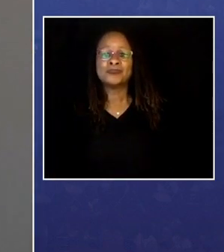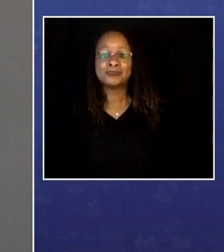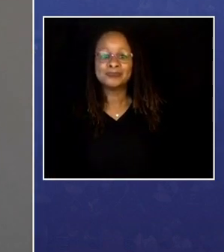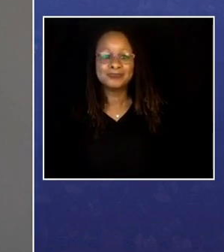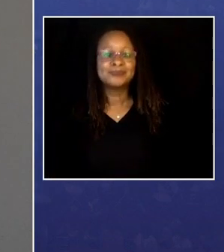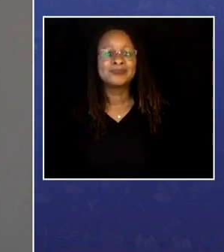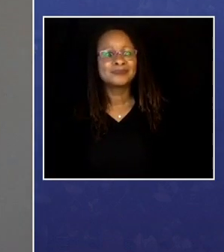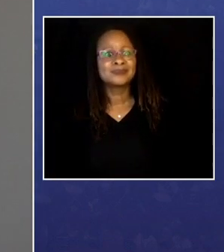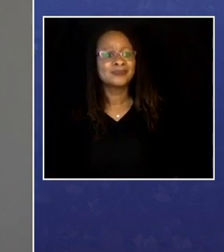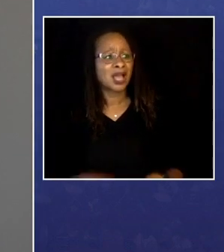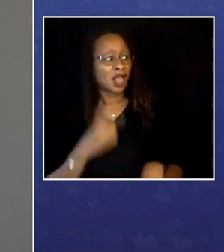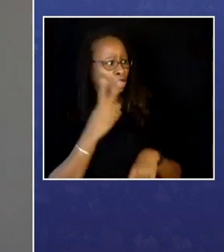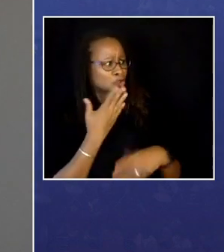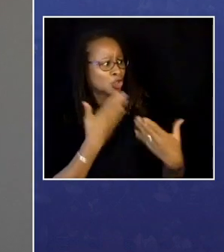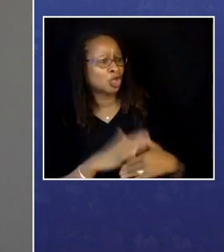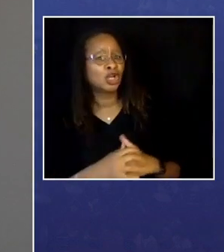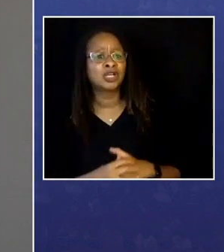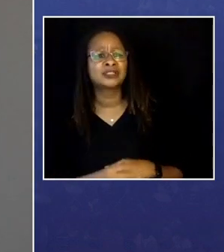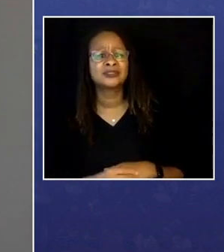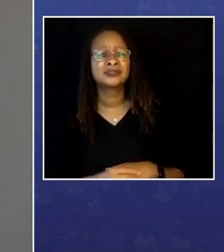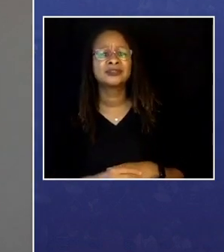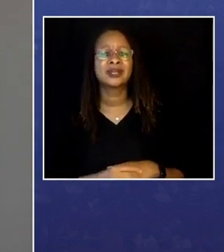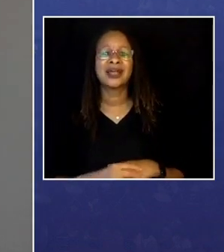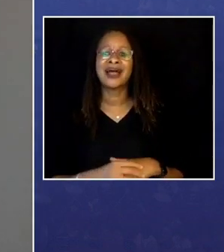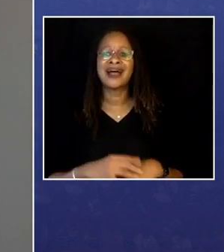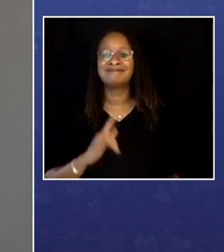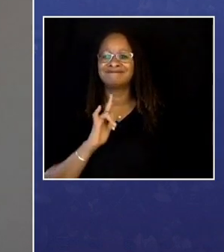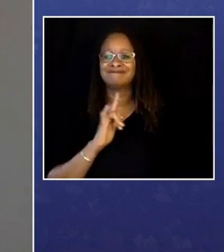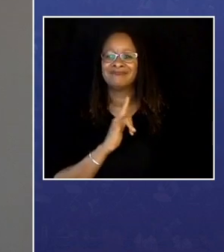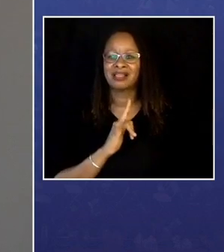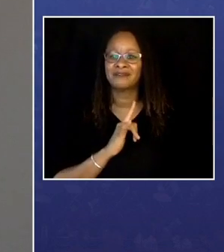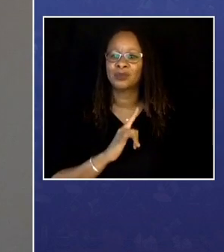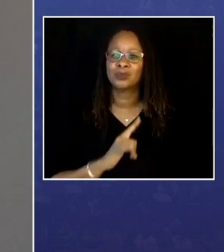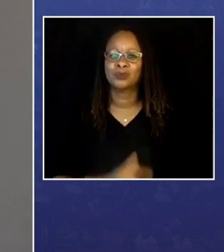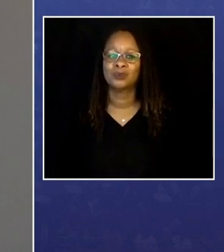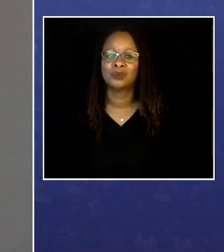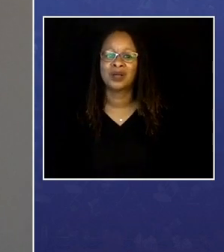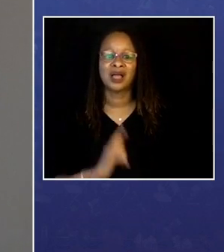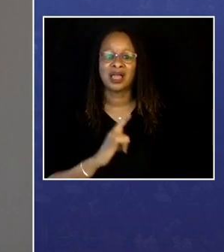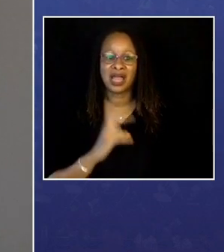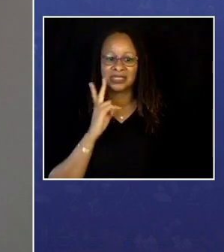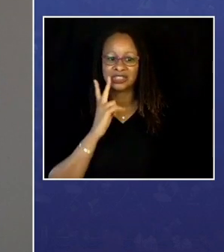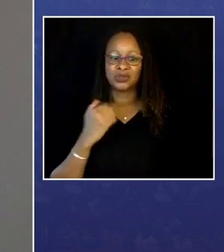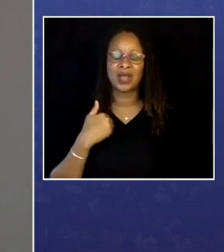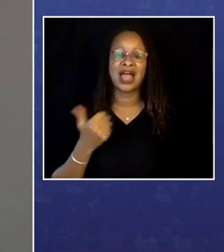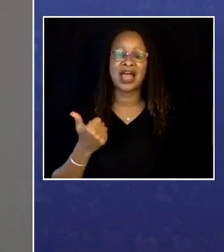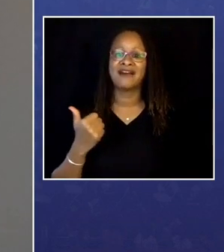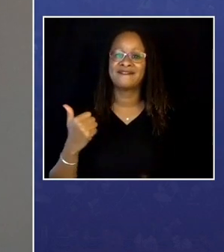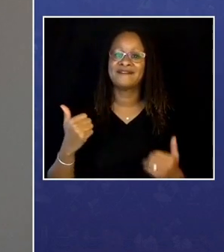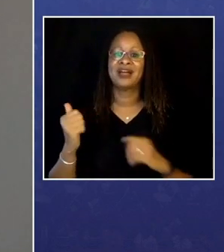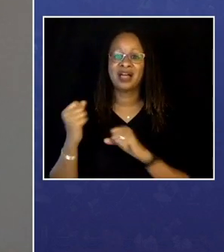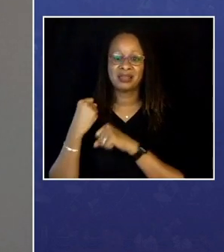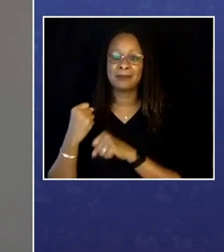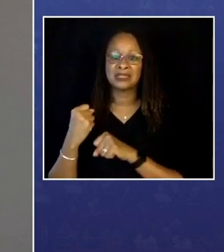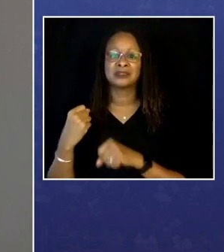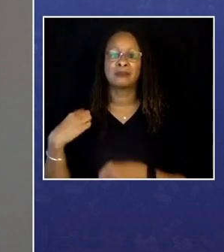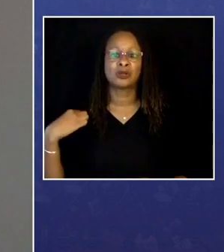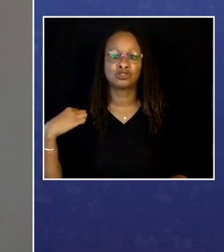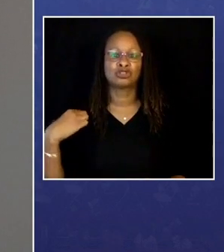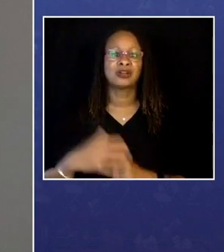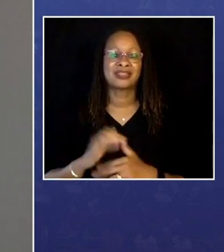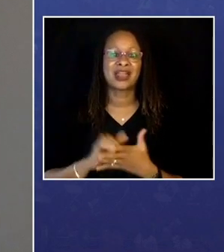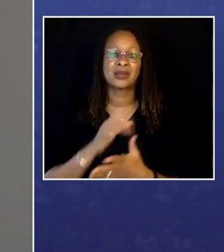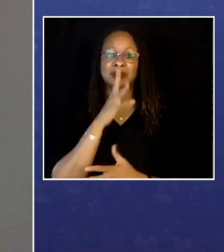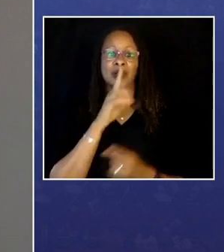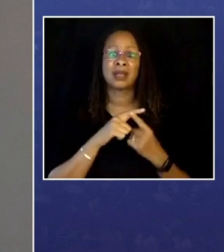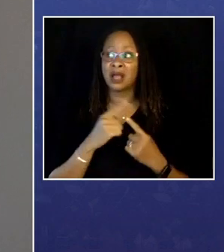I think you look so good. I hope you know you I love so you. Good. I see. What's you're wearing wrong? The baseball tee.